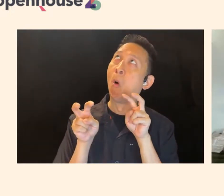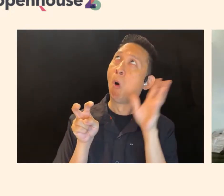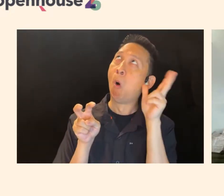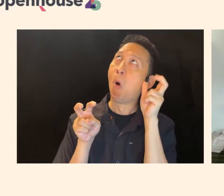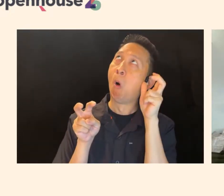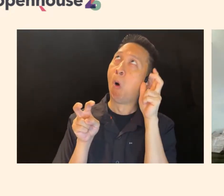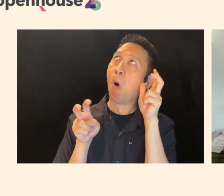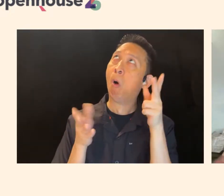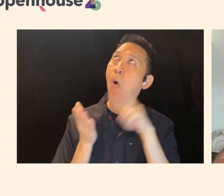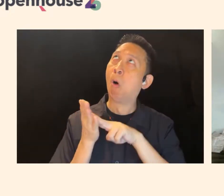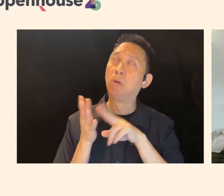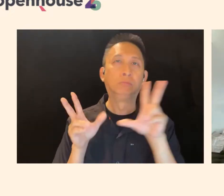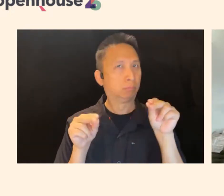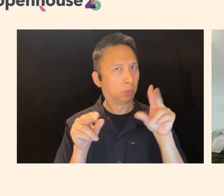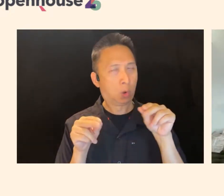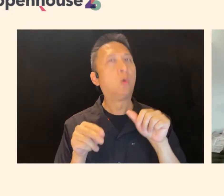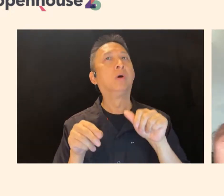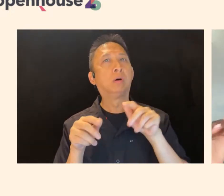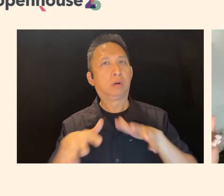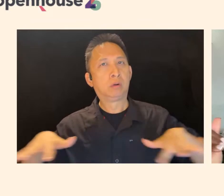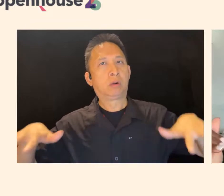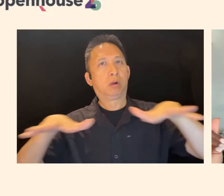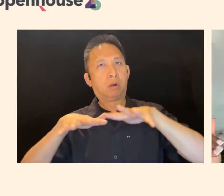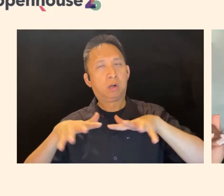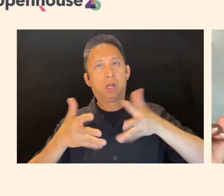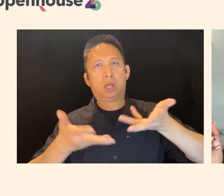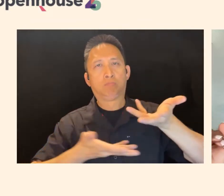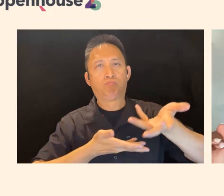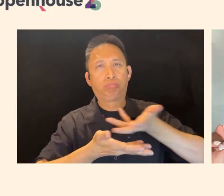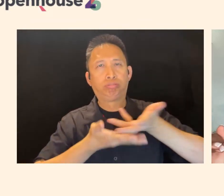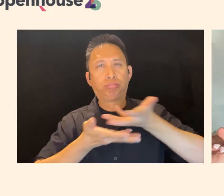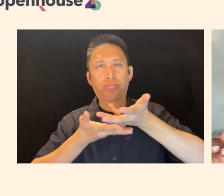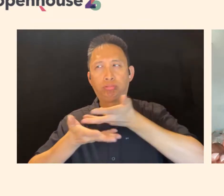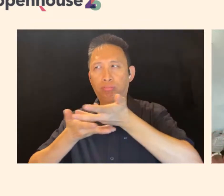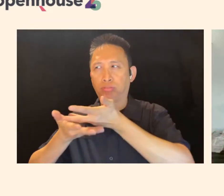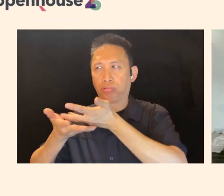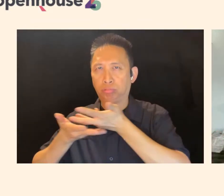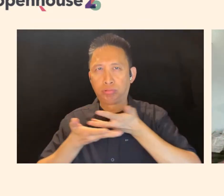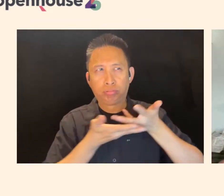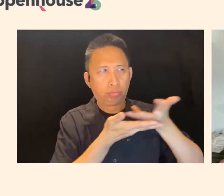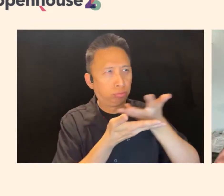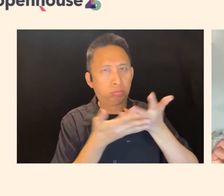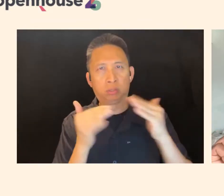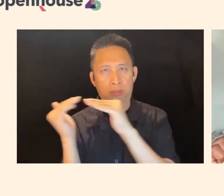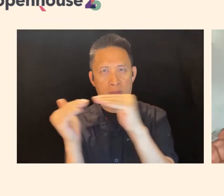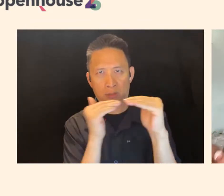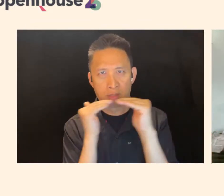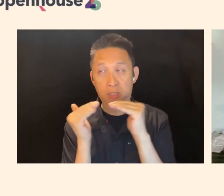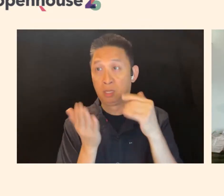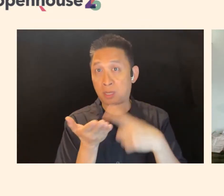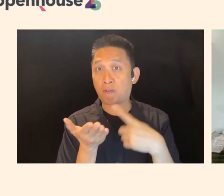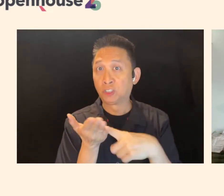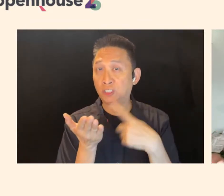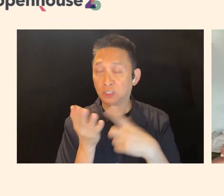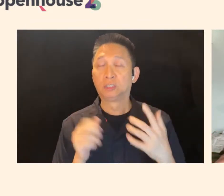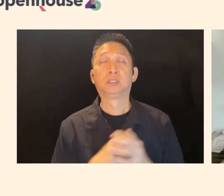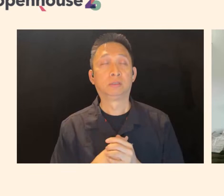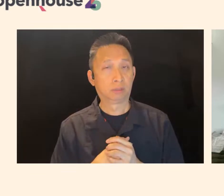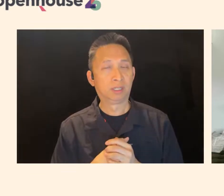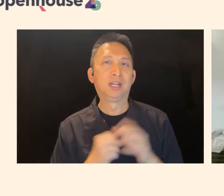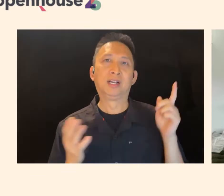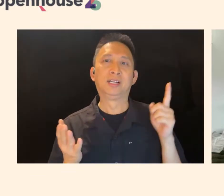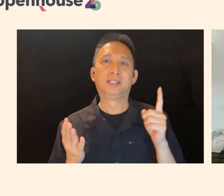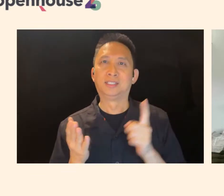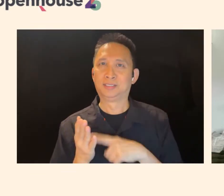off, but rather a very lateral conversation that, although sometimes we had to take our